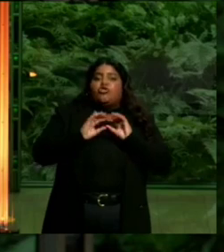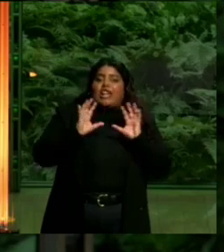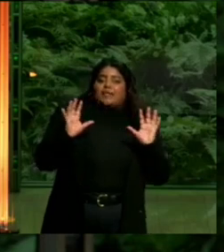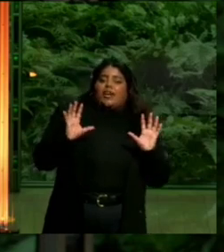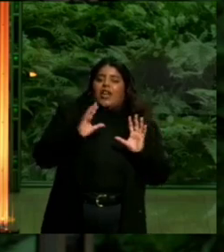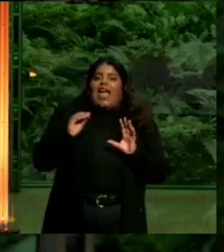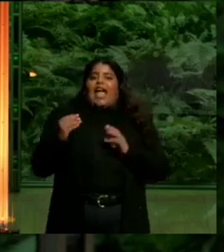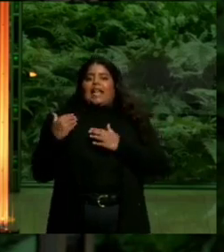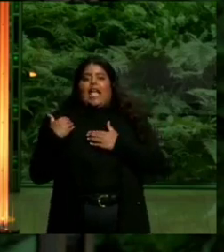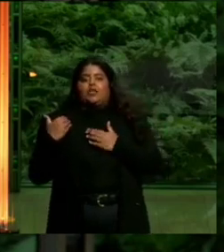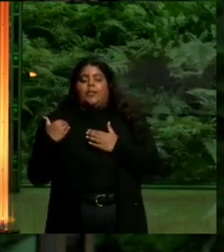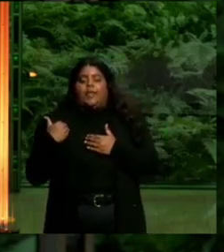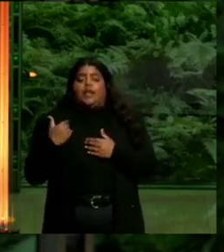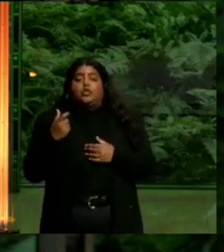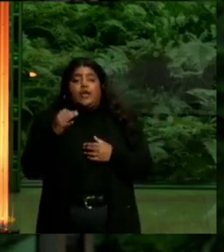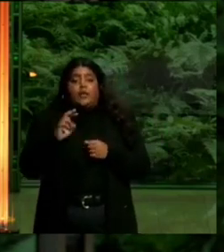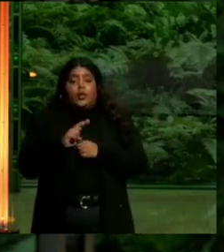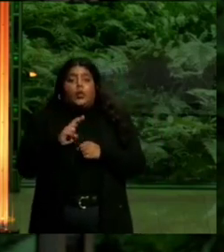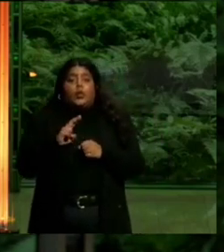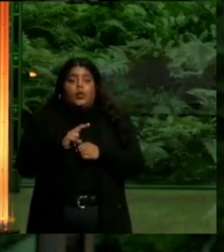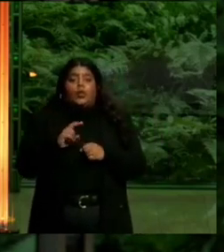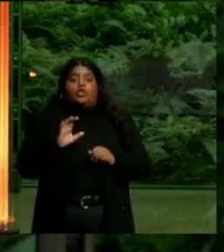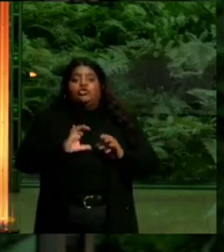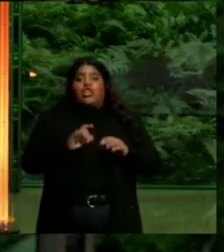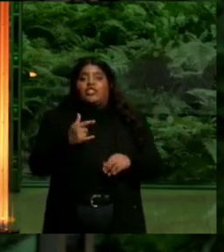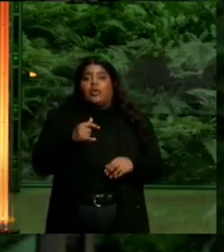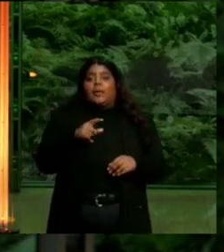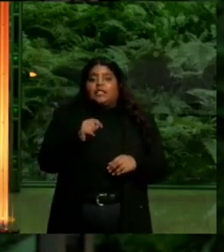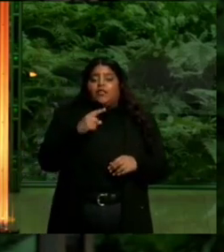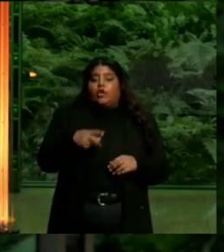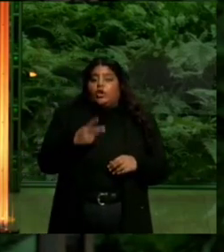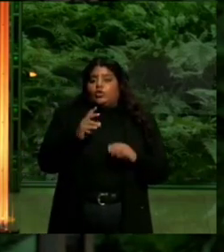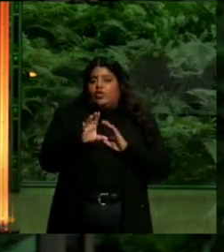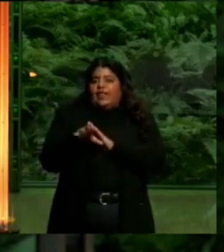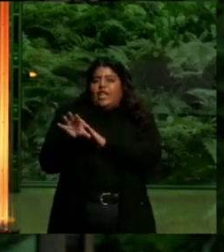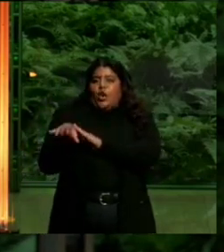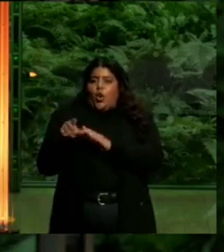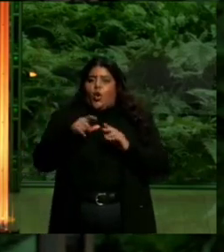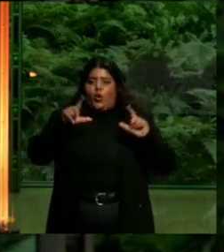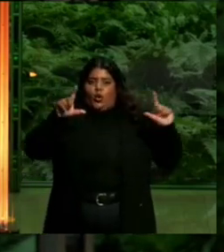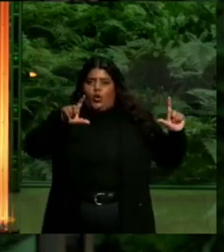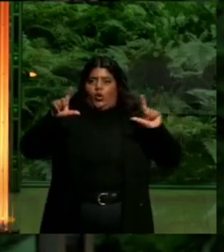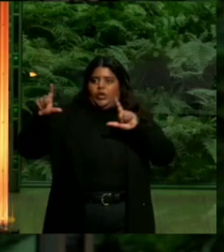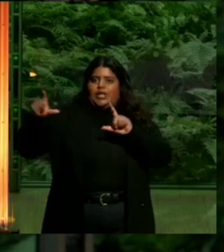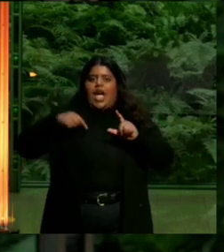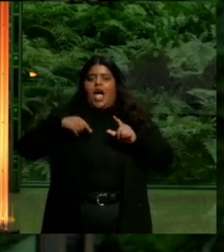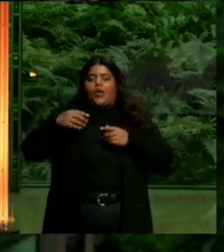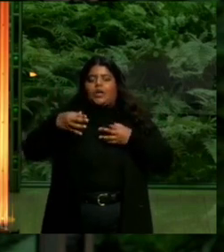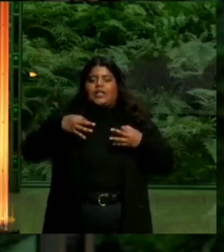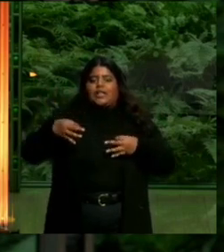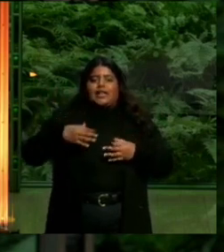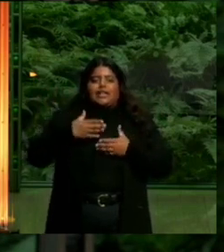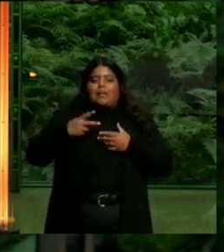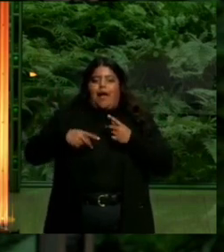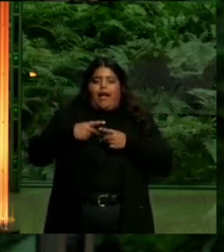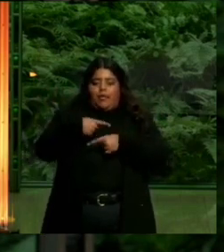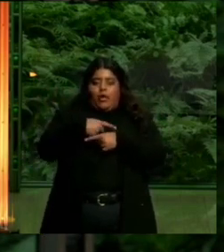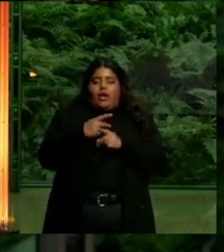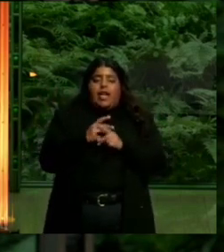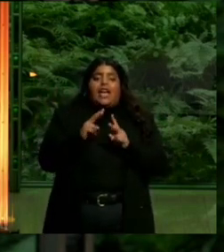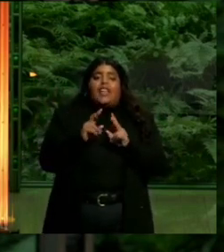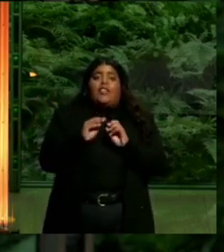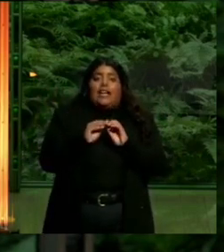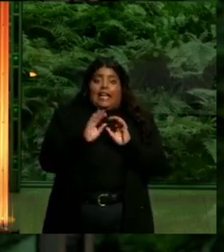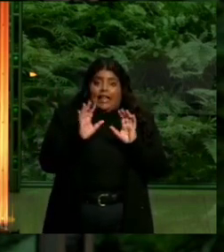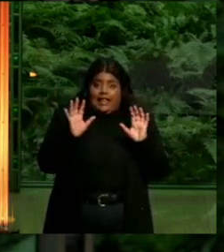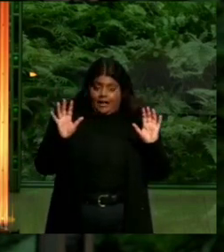you're going to use ChatGPT to create that video, for example, the 2 videos that I created where I was describing some product, it's very clear